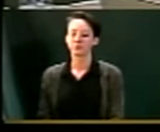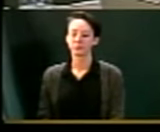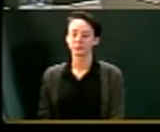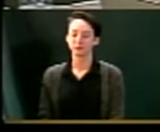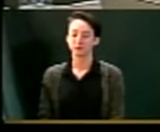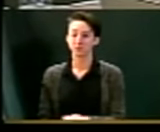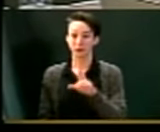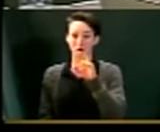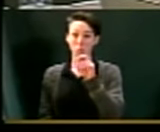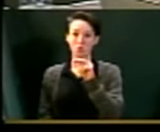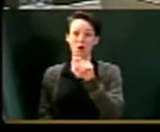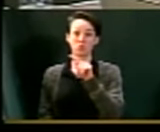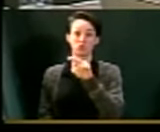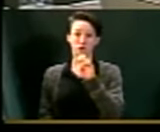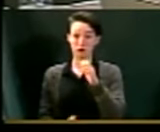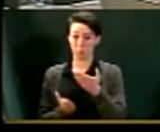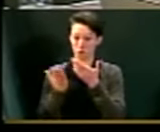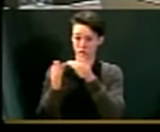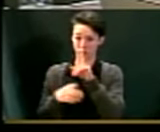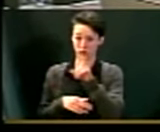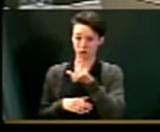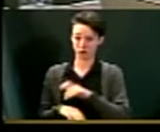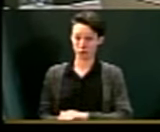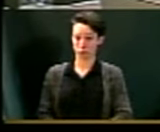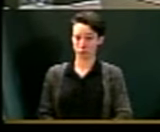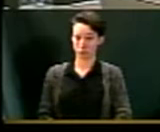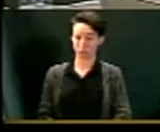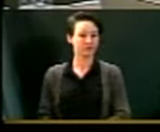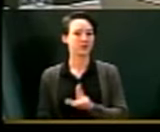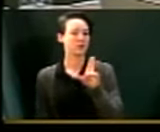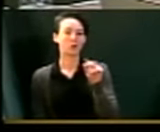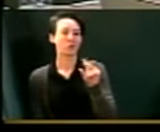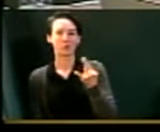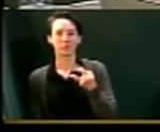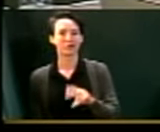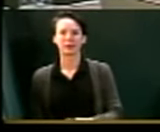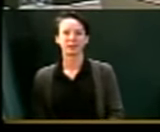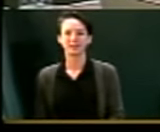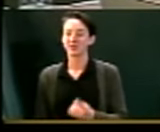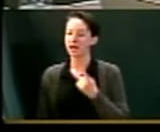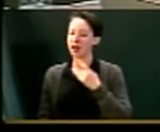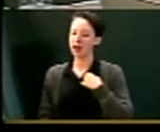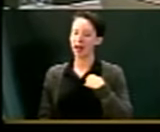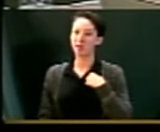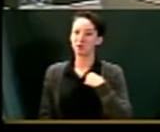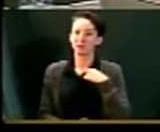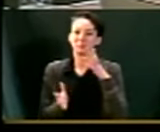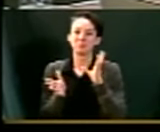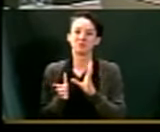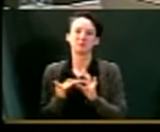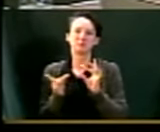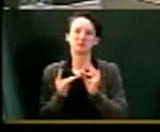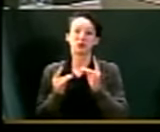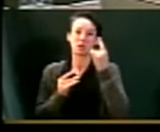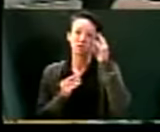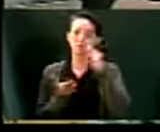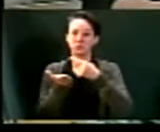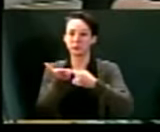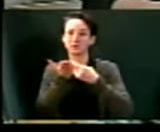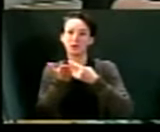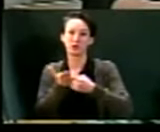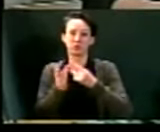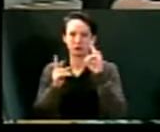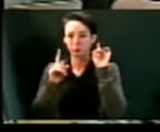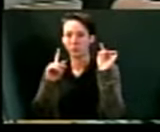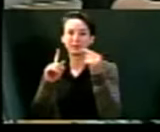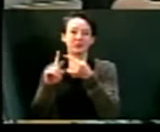Is Ms. Roundtree making a motion? No. I was making a just for discussion purposes. I mean,